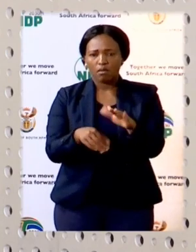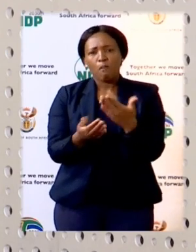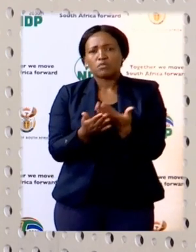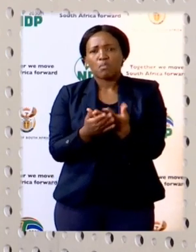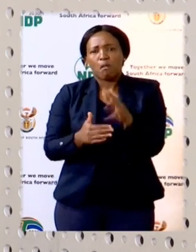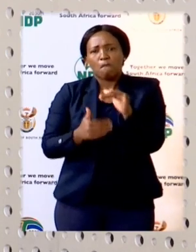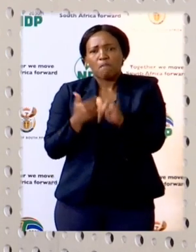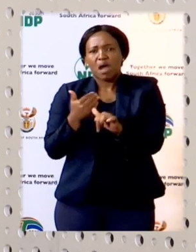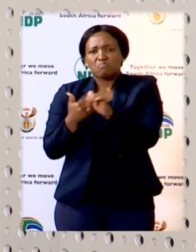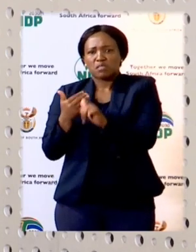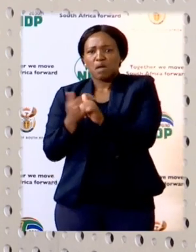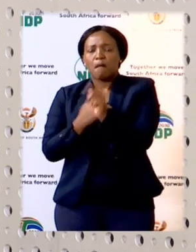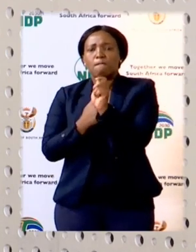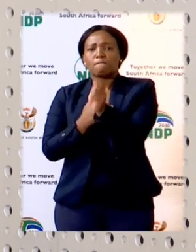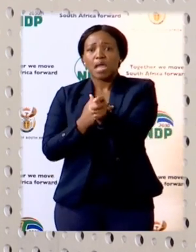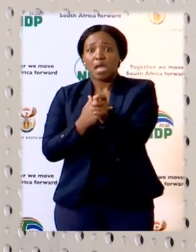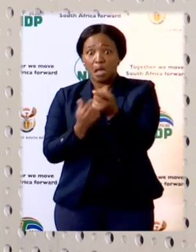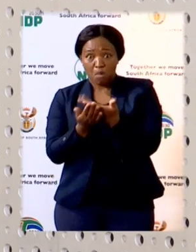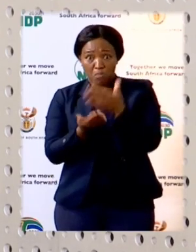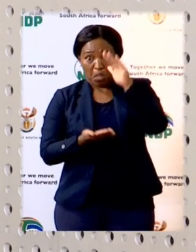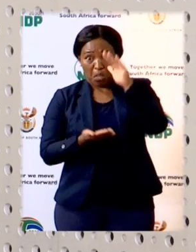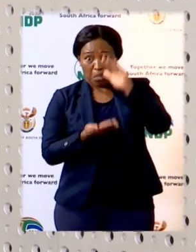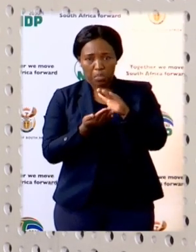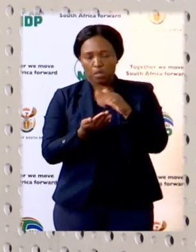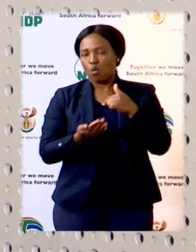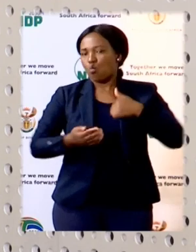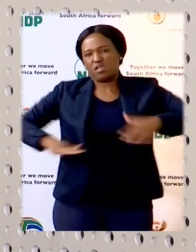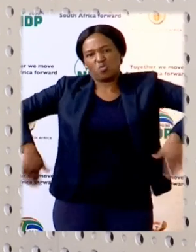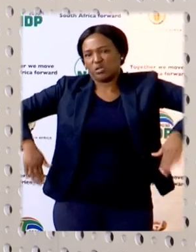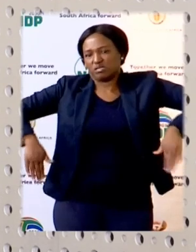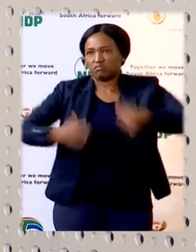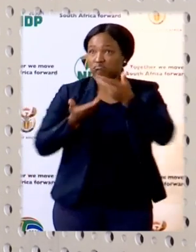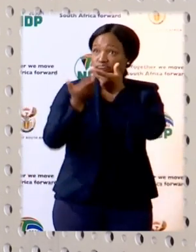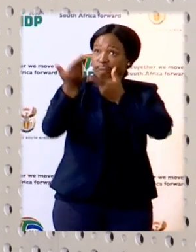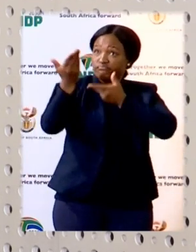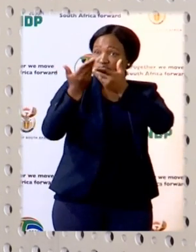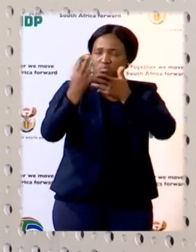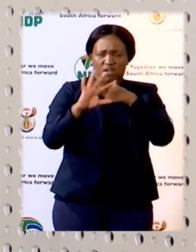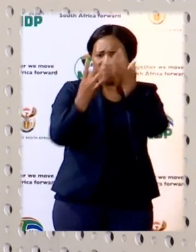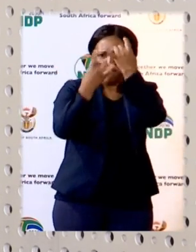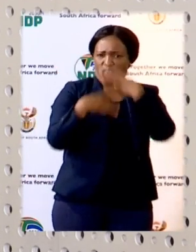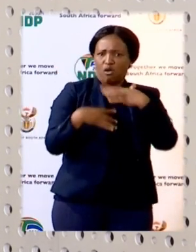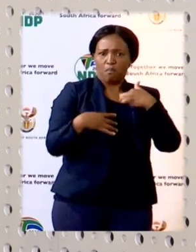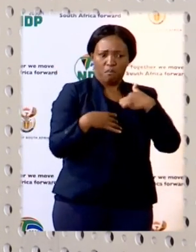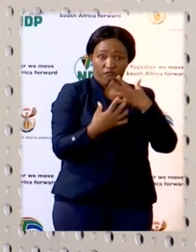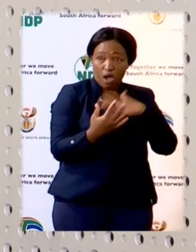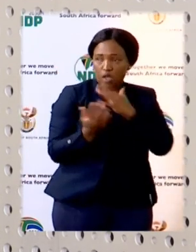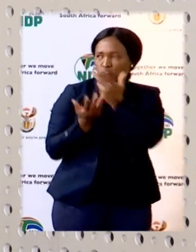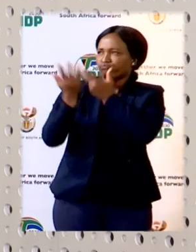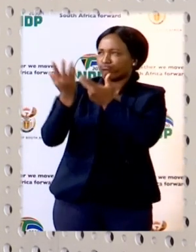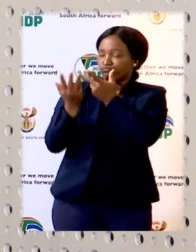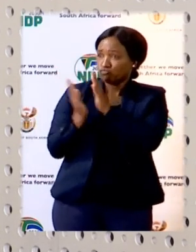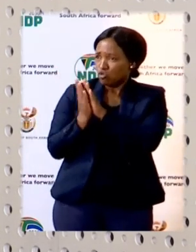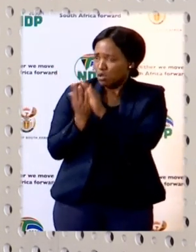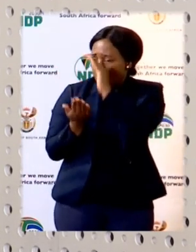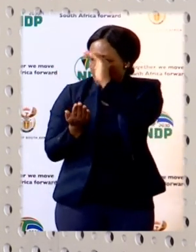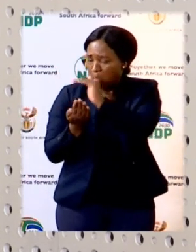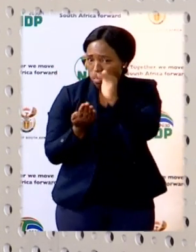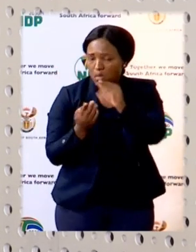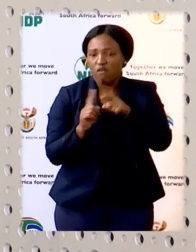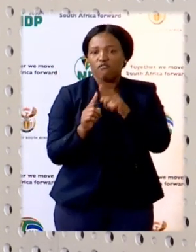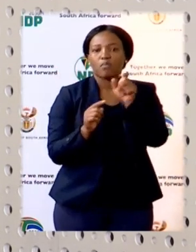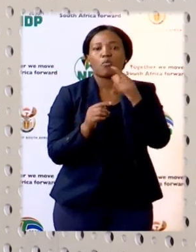be reduced? We have not engaged because we have not been asked to engage multi-choice on behalf of those